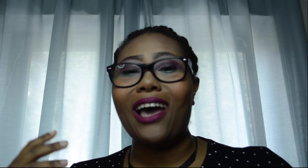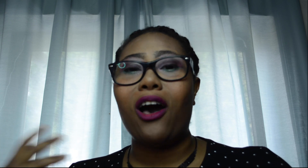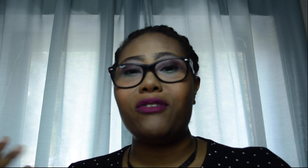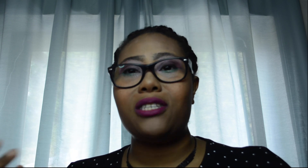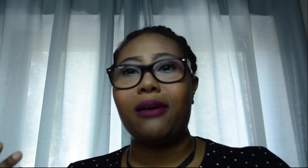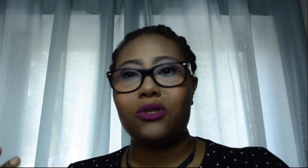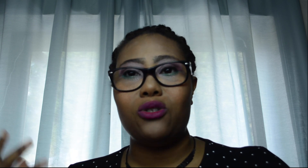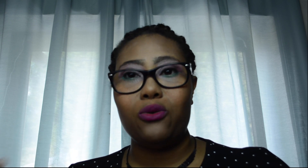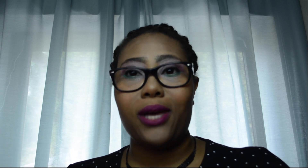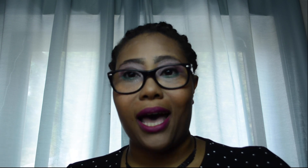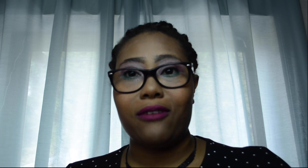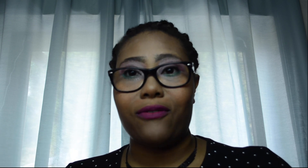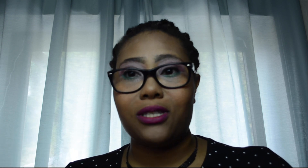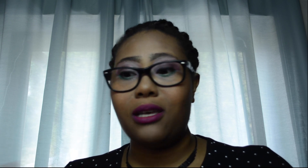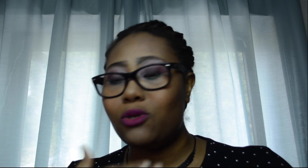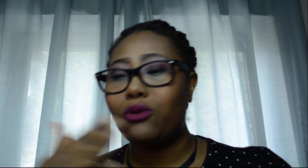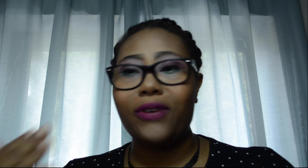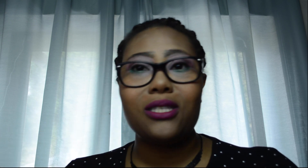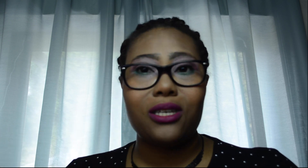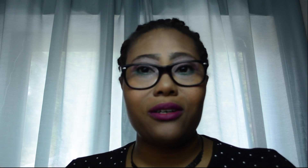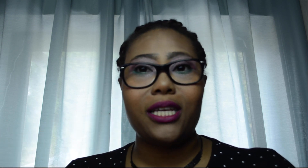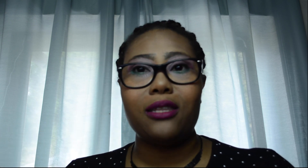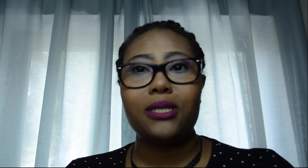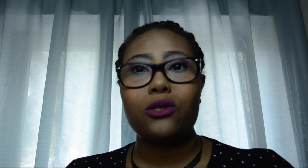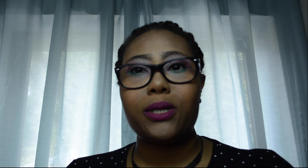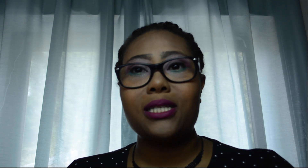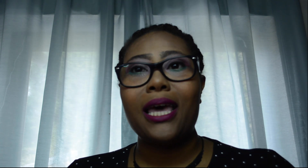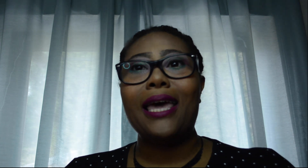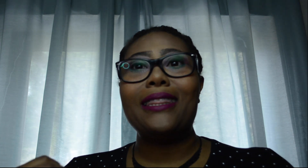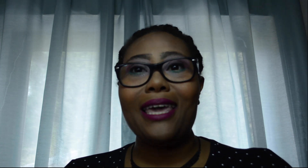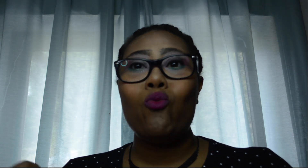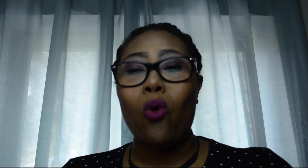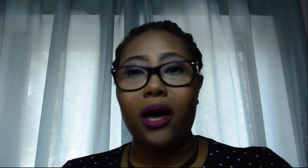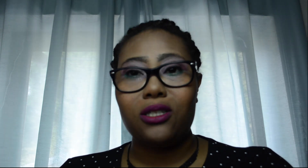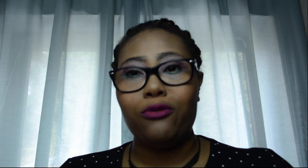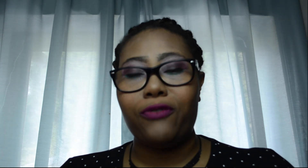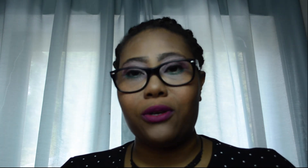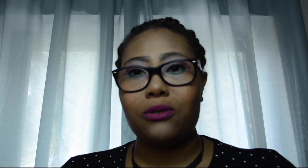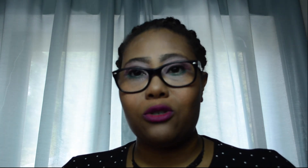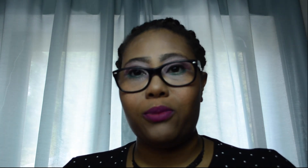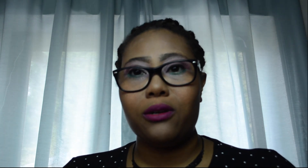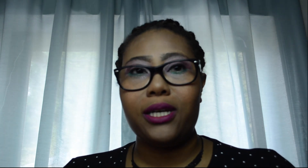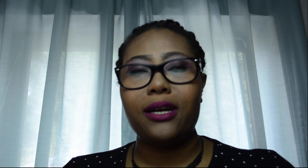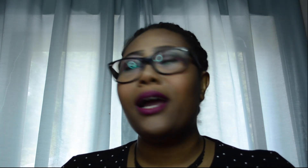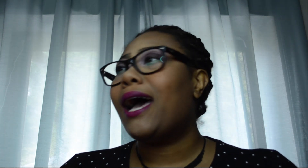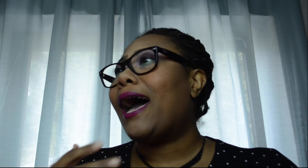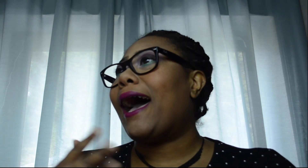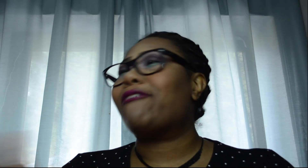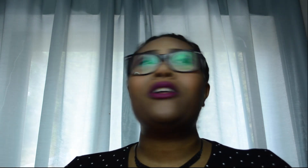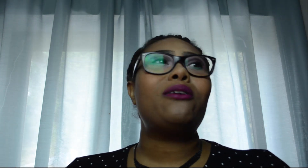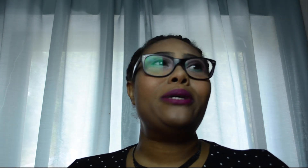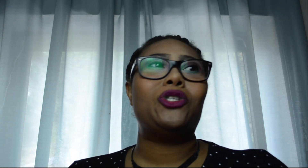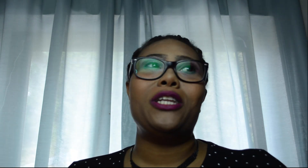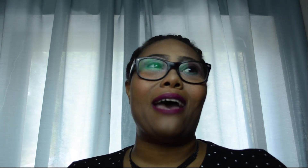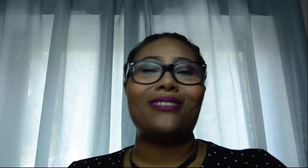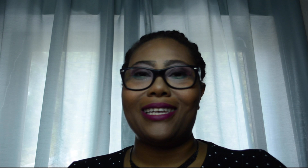they oftentimes do it out of some sort of insecurity in themselves because they want to feel superior. I